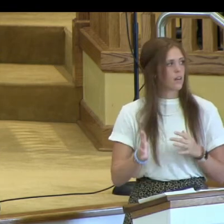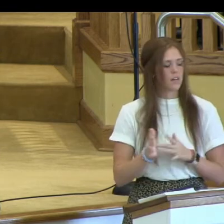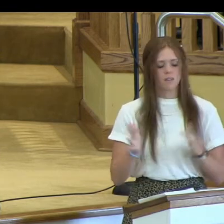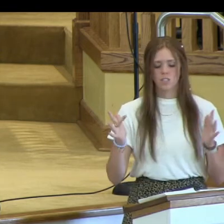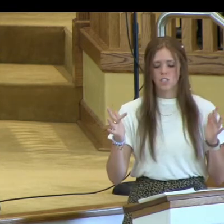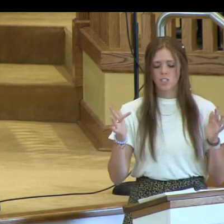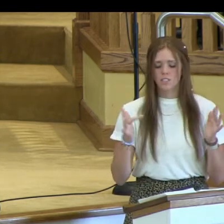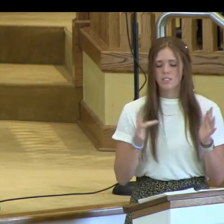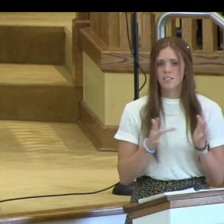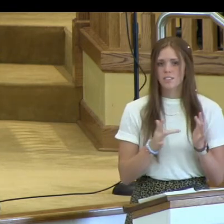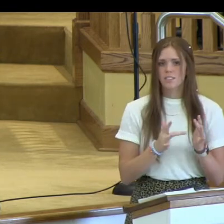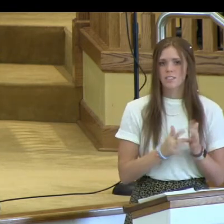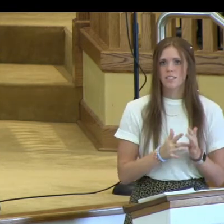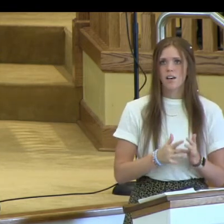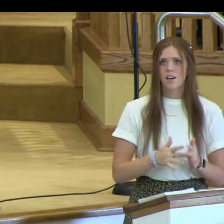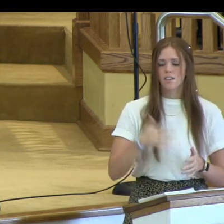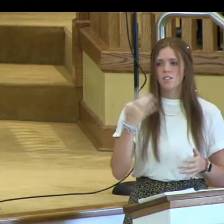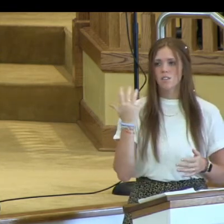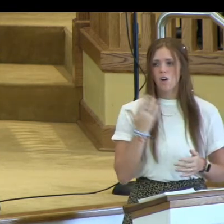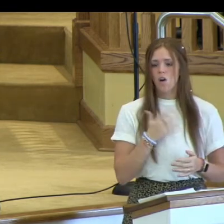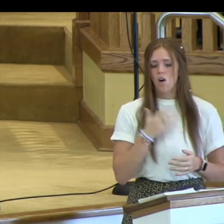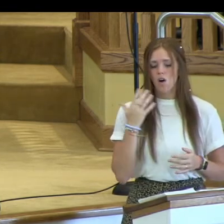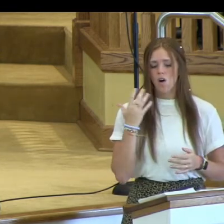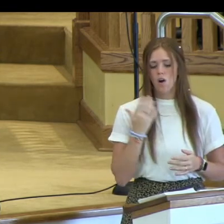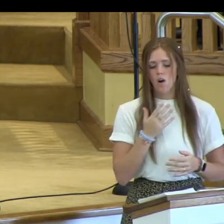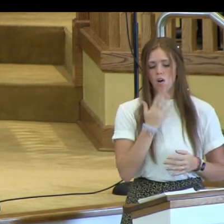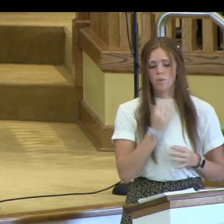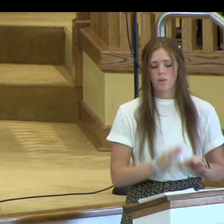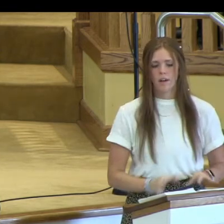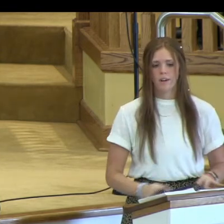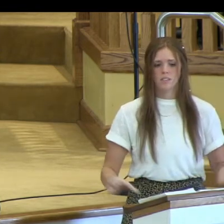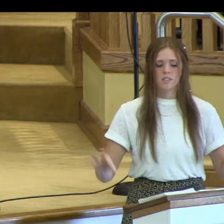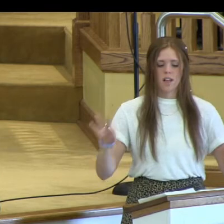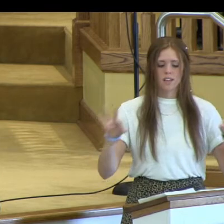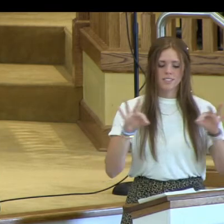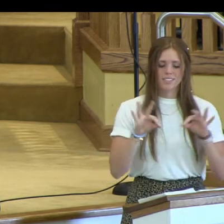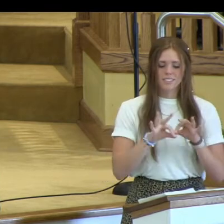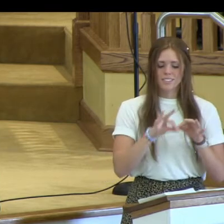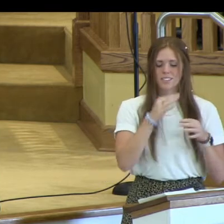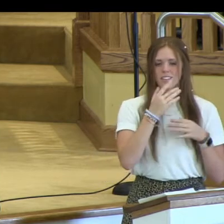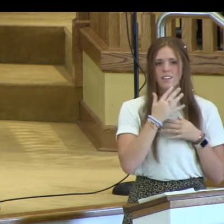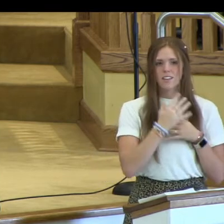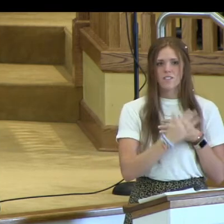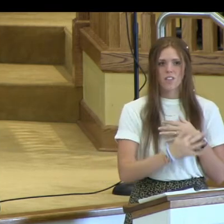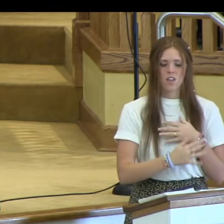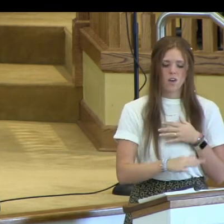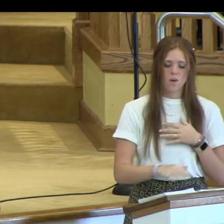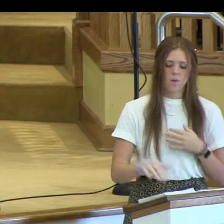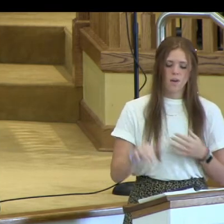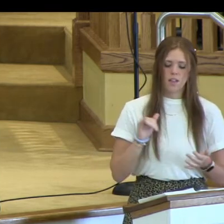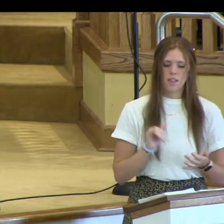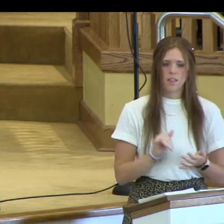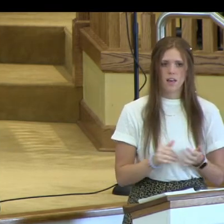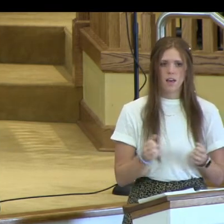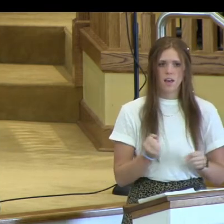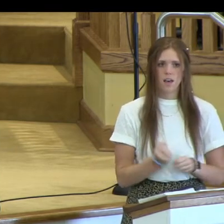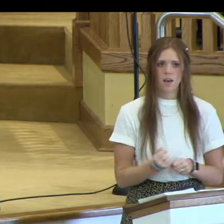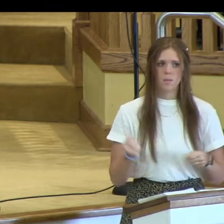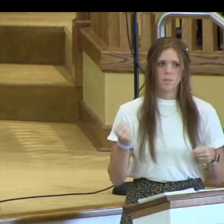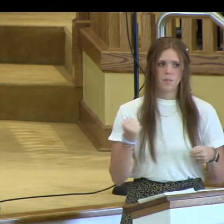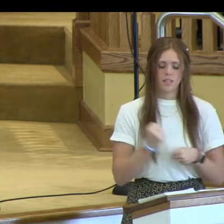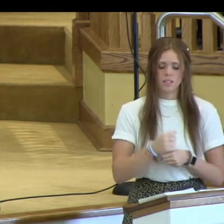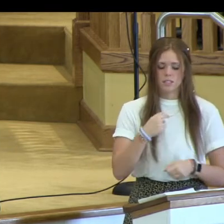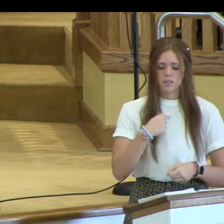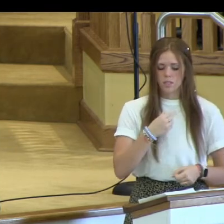blood of Jesus. Oh, precious is the flow